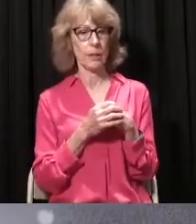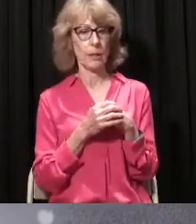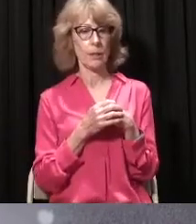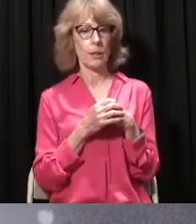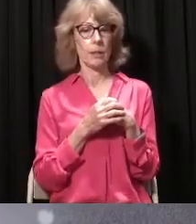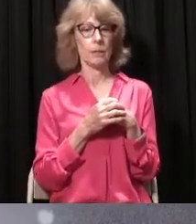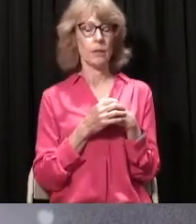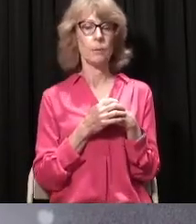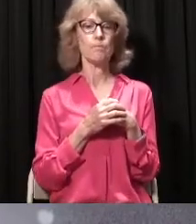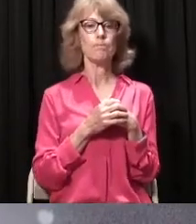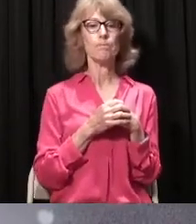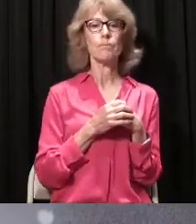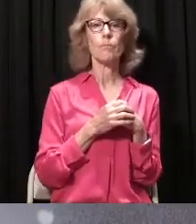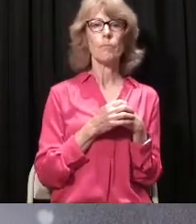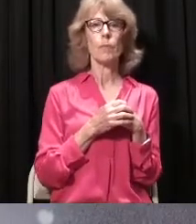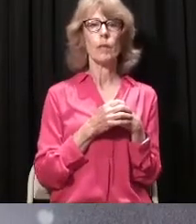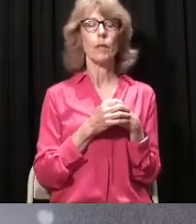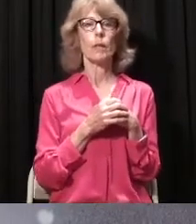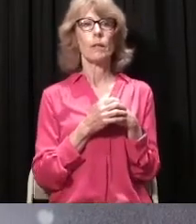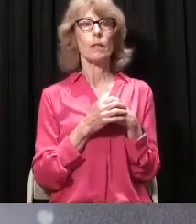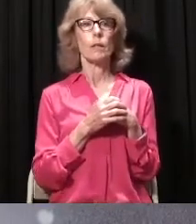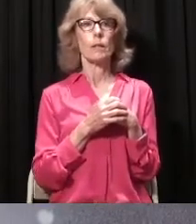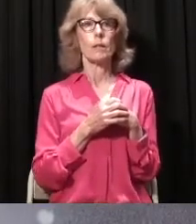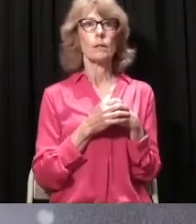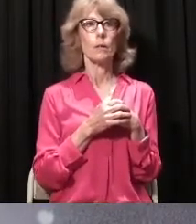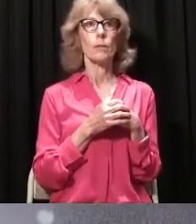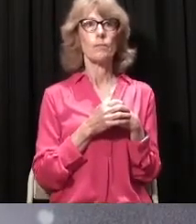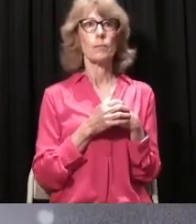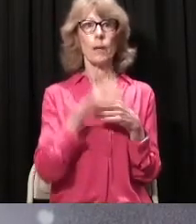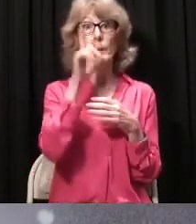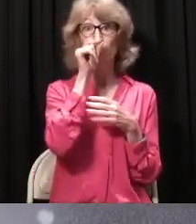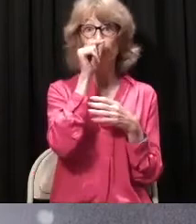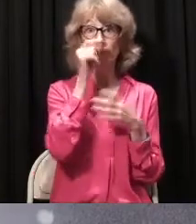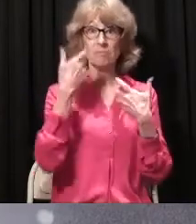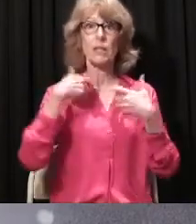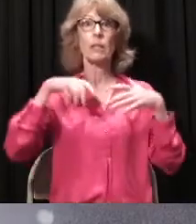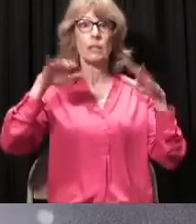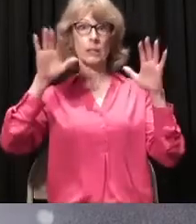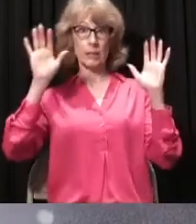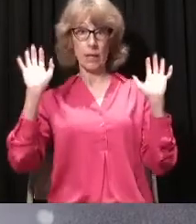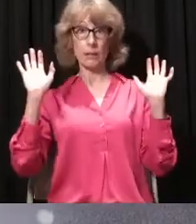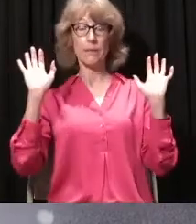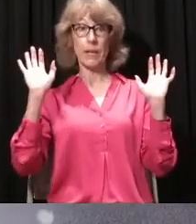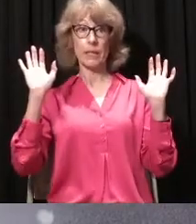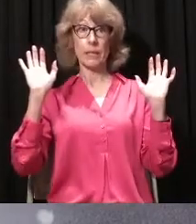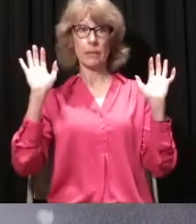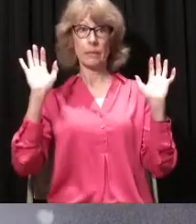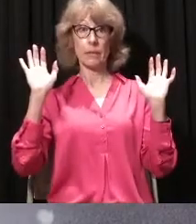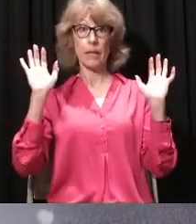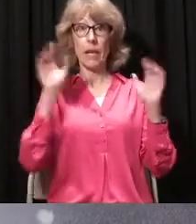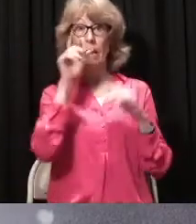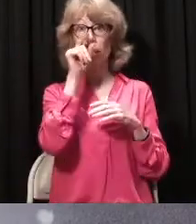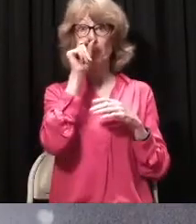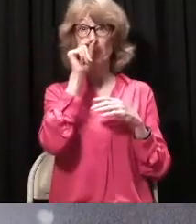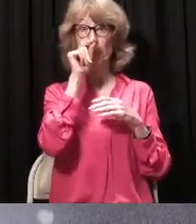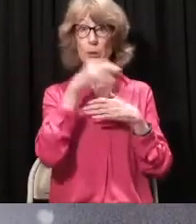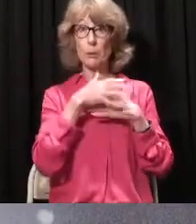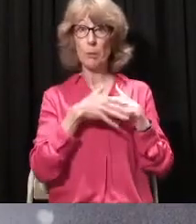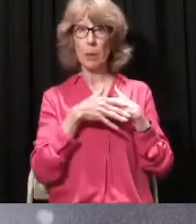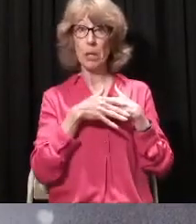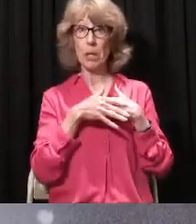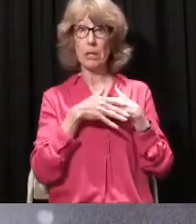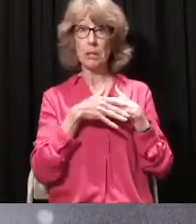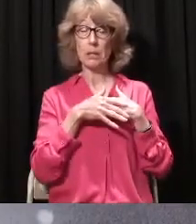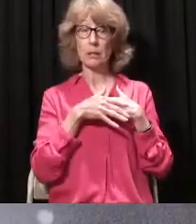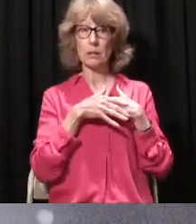Leviticus 14, but I'll summarize here. They had to sacrifice a bird. They had to take some of the blood from the bird, put it on their